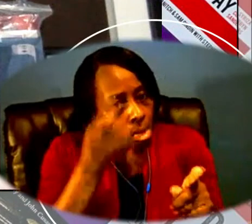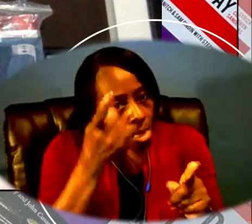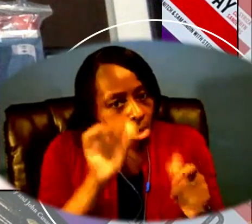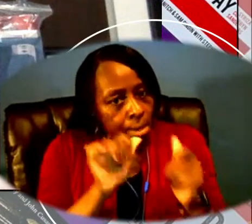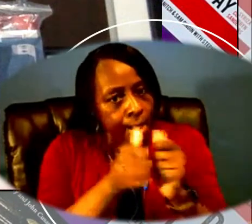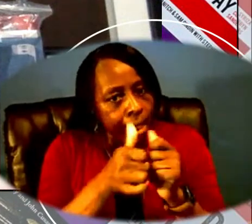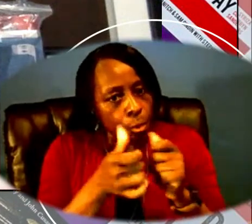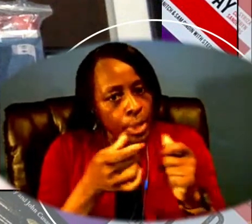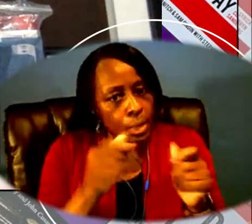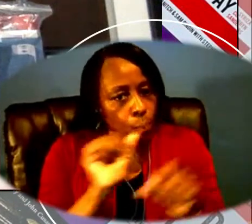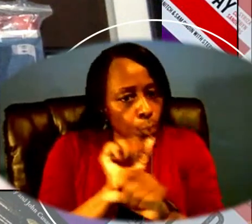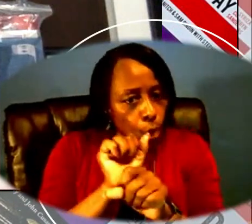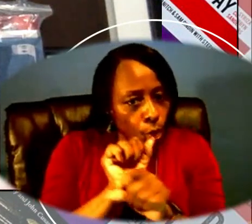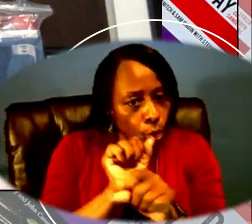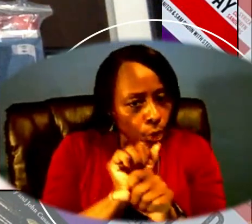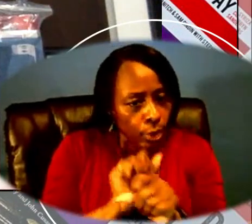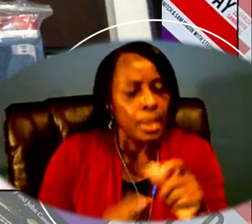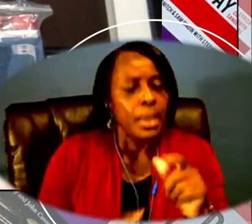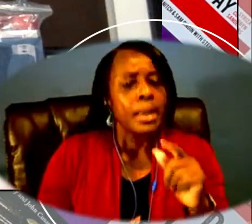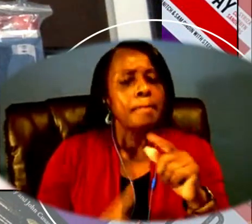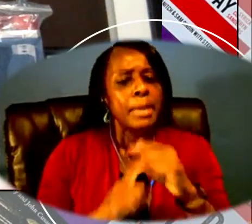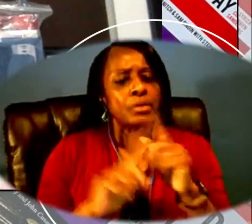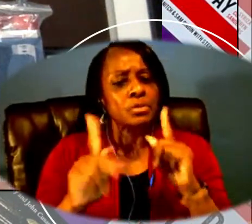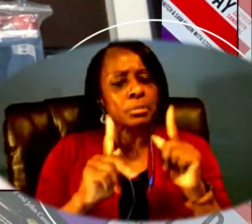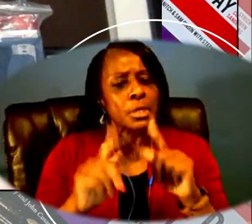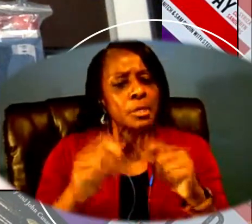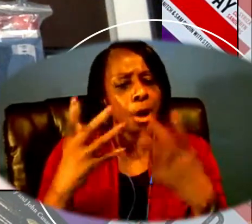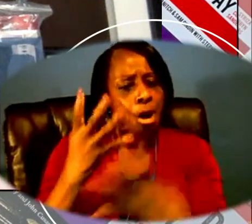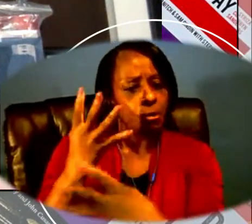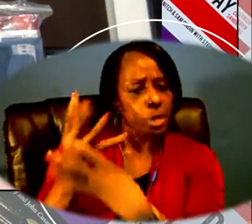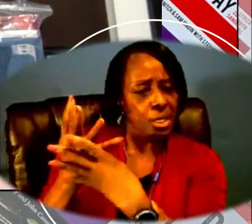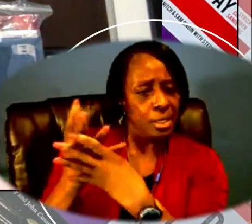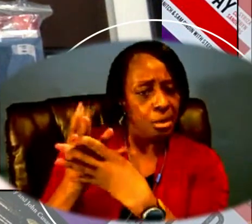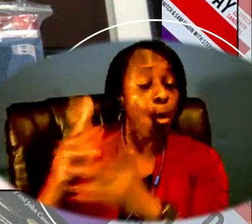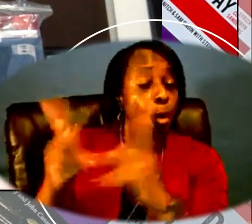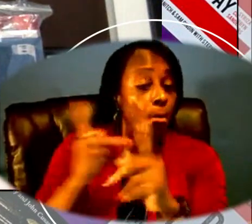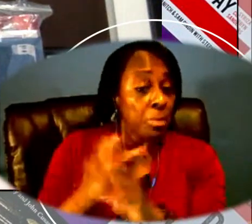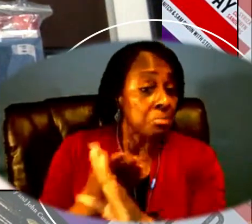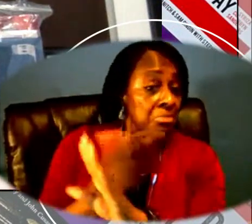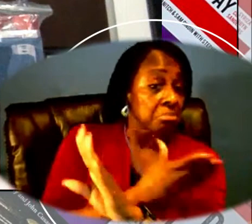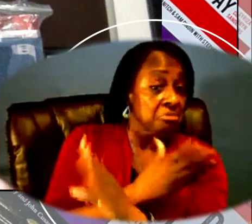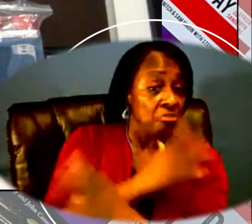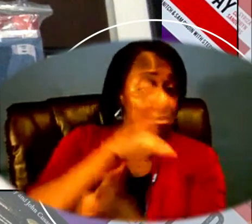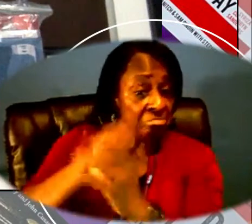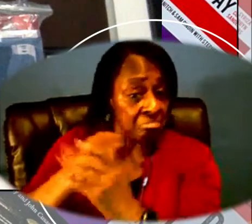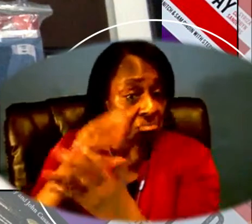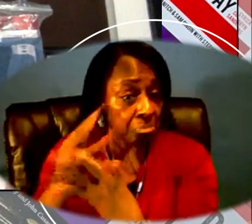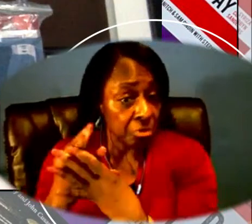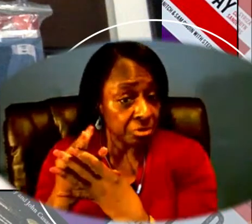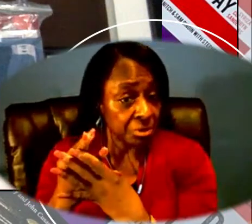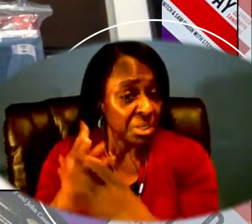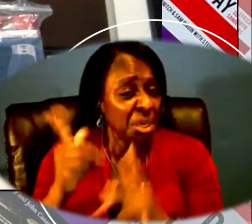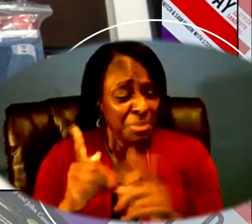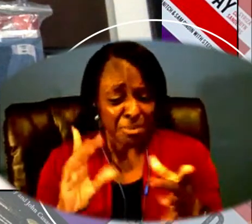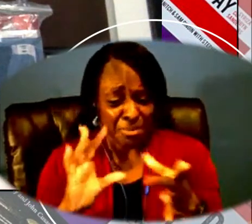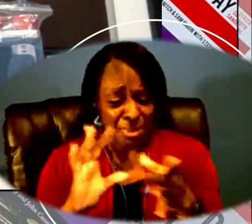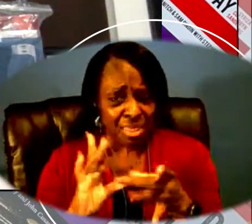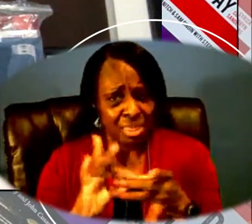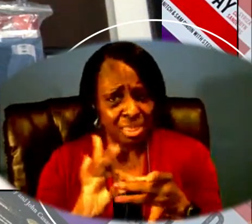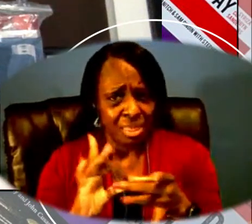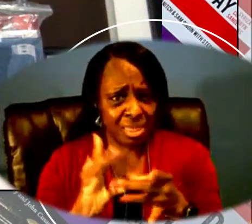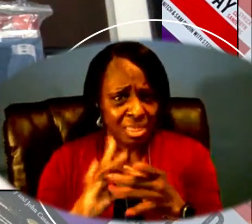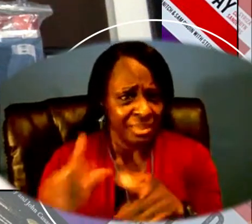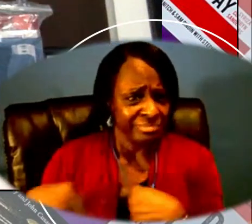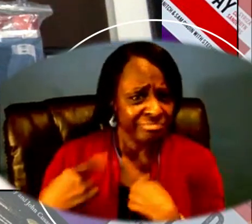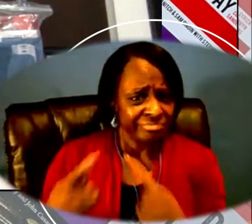from our folks who are currently incarcerated and formerly incarcerated, right? That the fact that people have been saying this for a long time, that